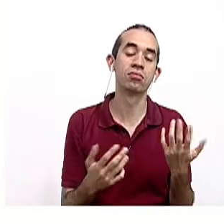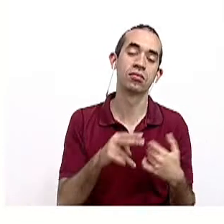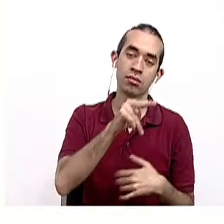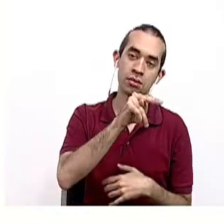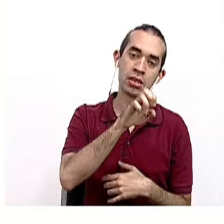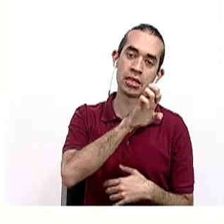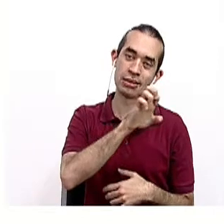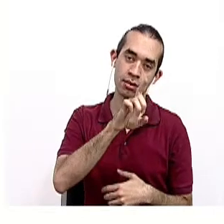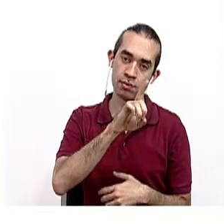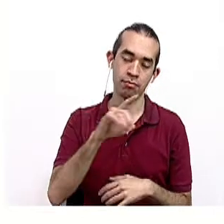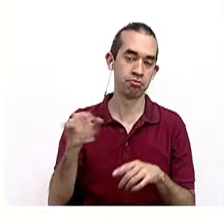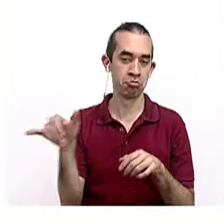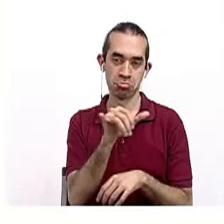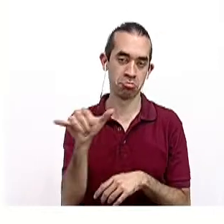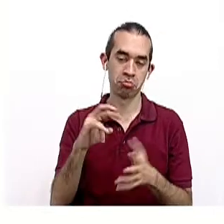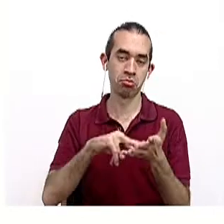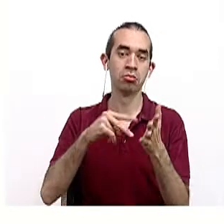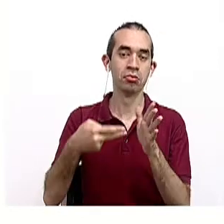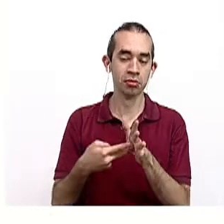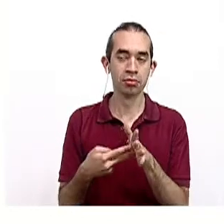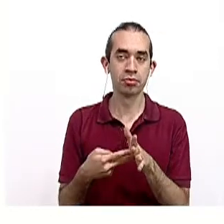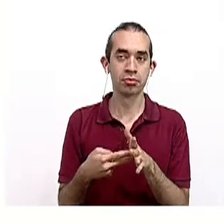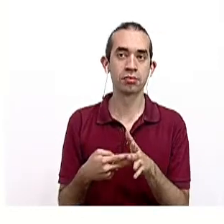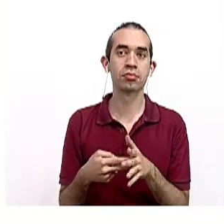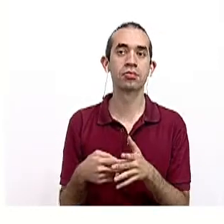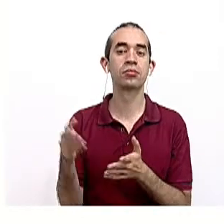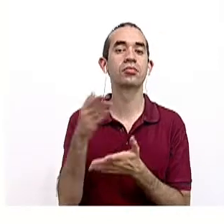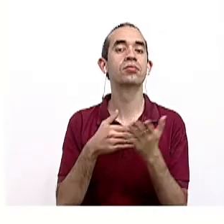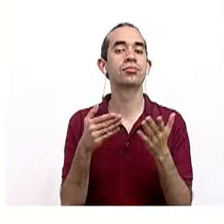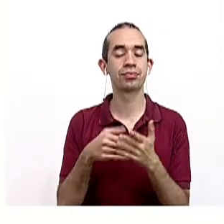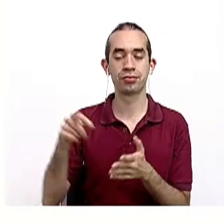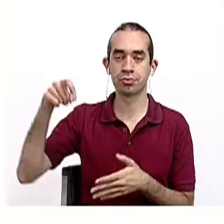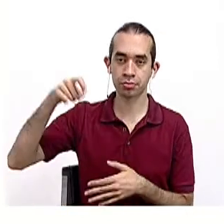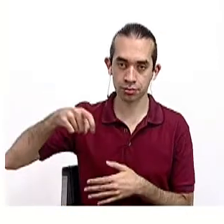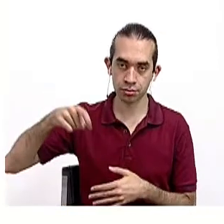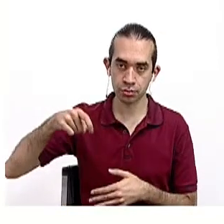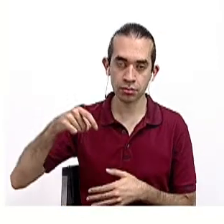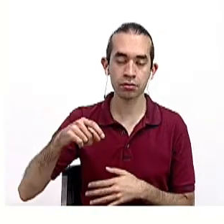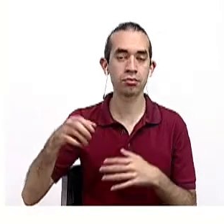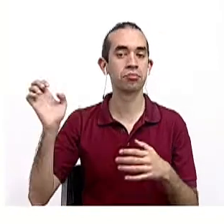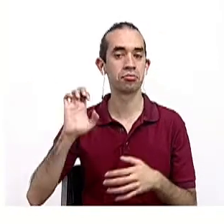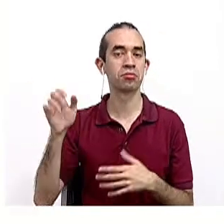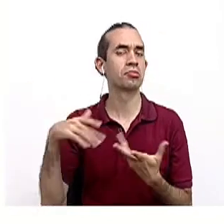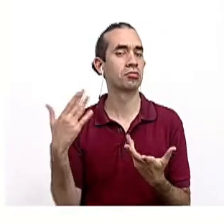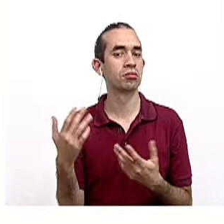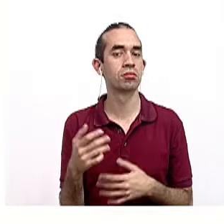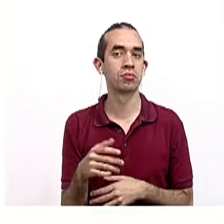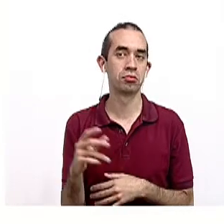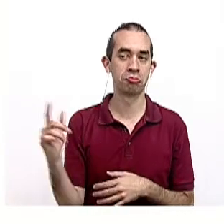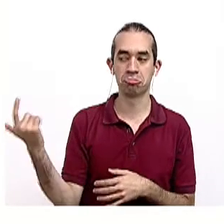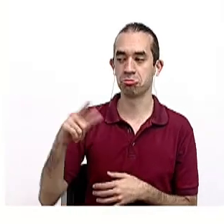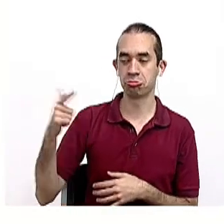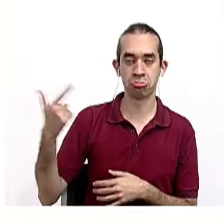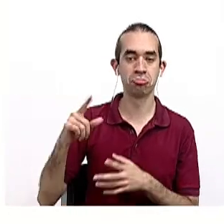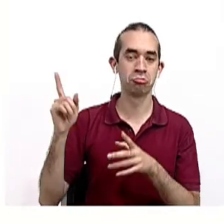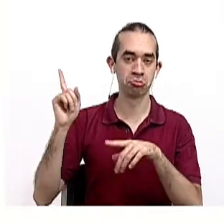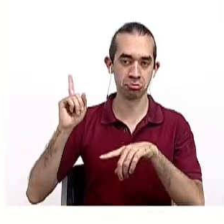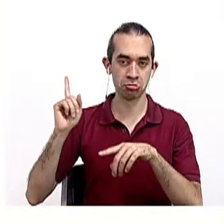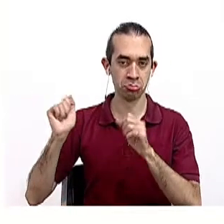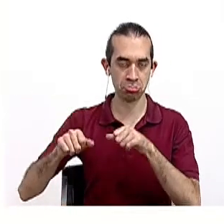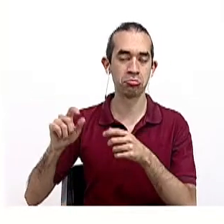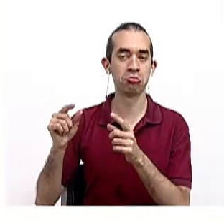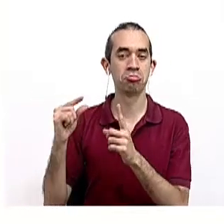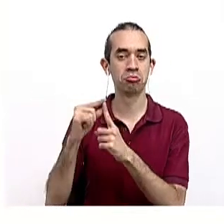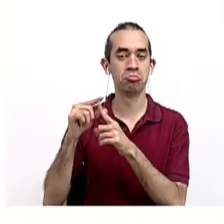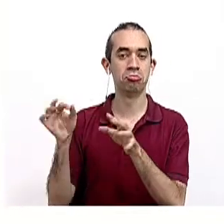is need. So what is something in the classroom that needs energy would be another question. Another one